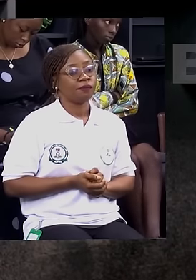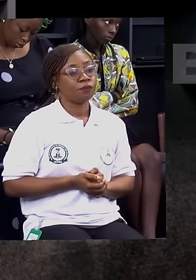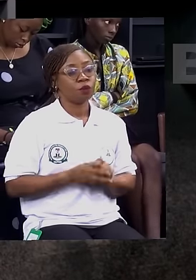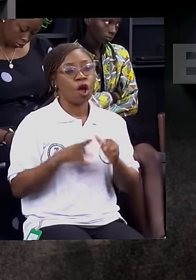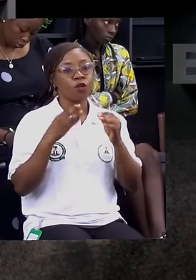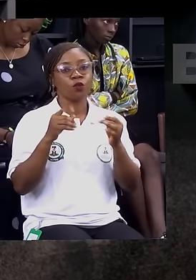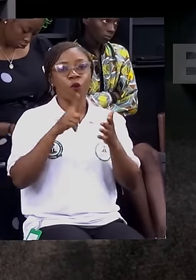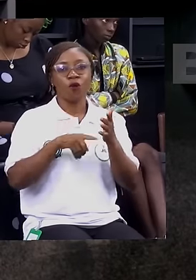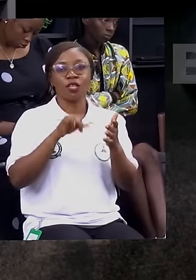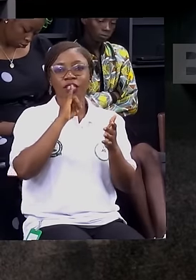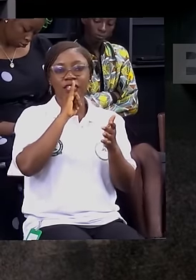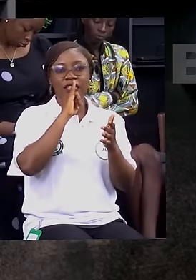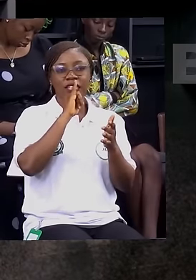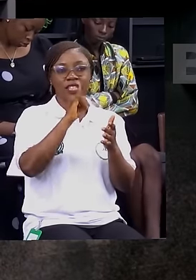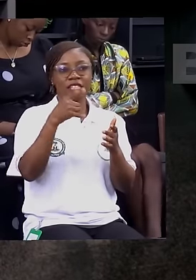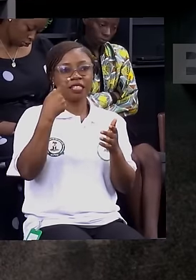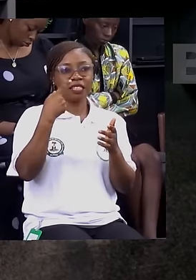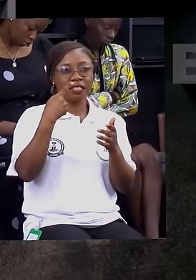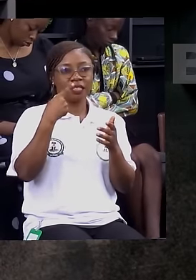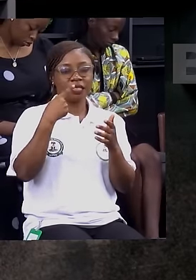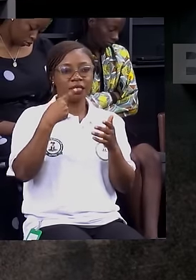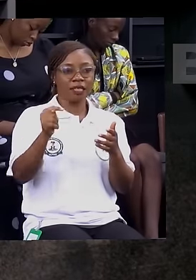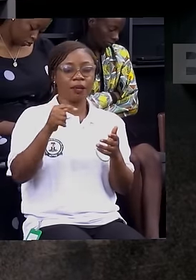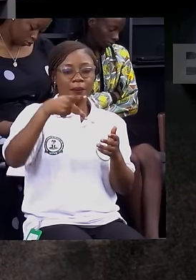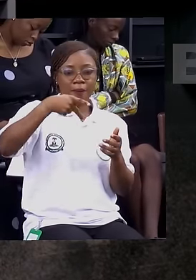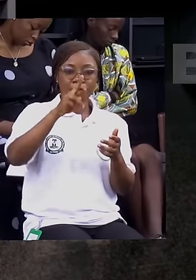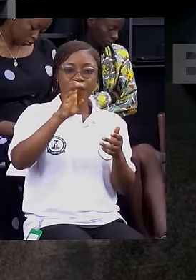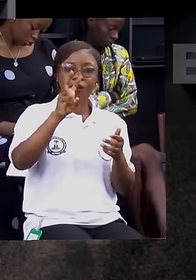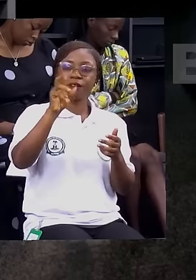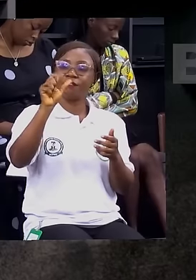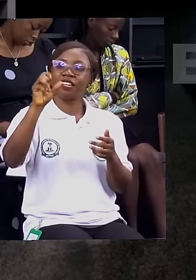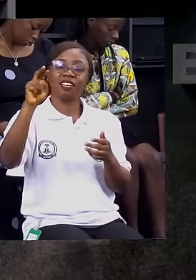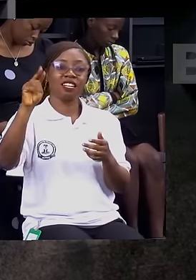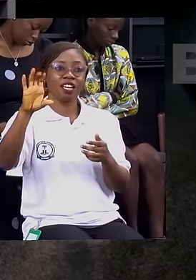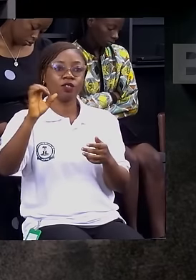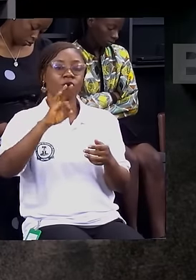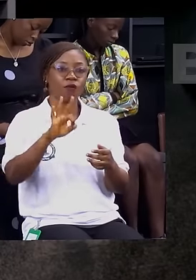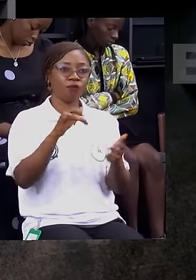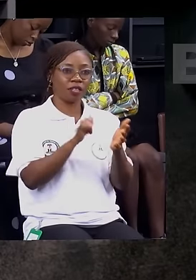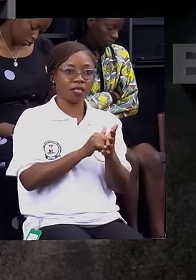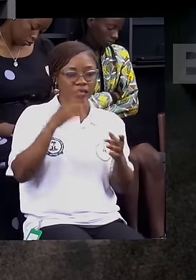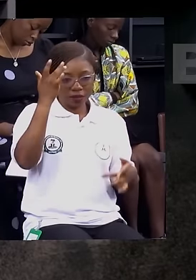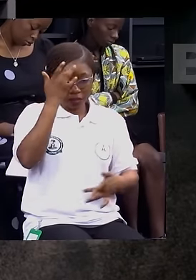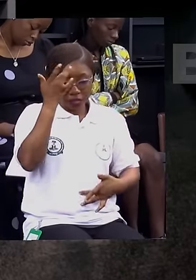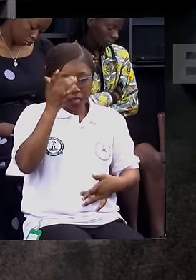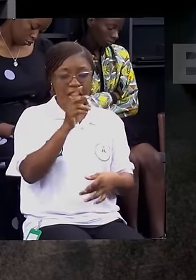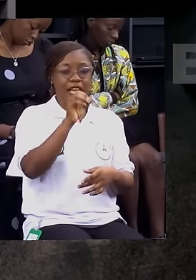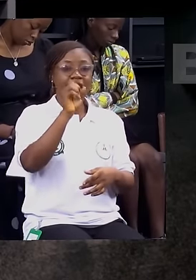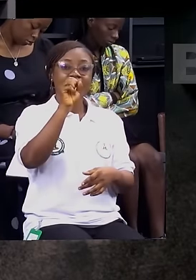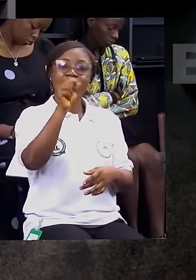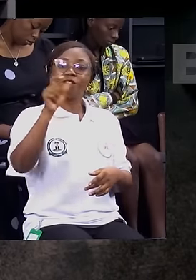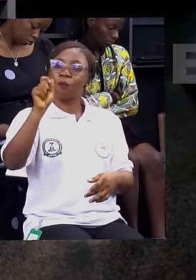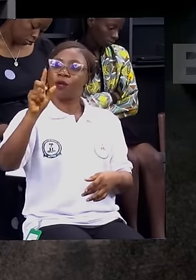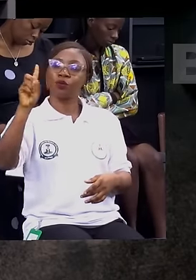So what's the prevalence of kidney problem in Nigeria? In Nigeria, about 11.4% of adults